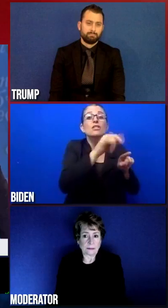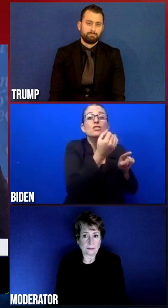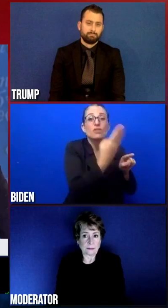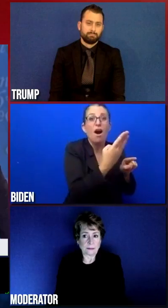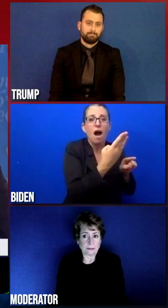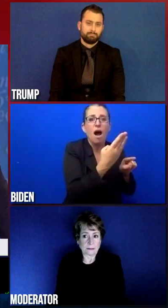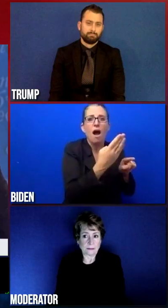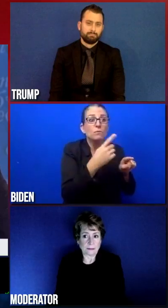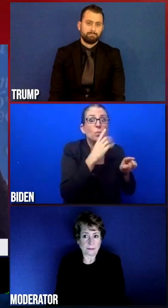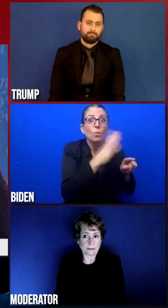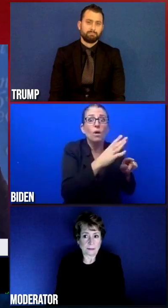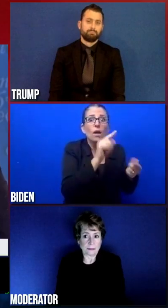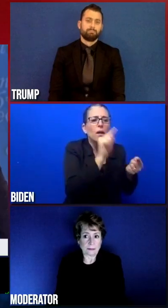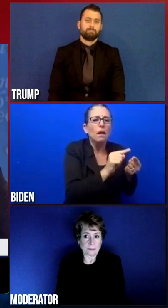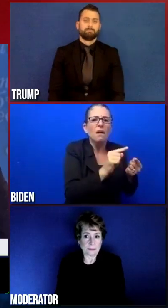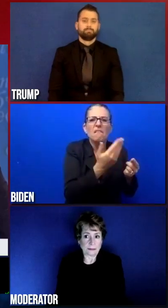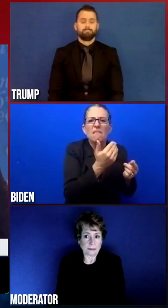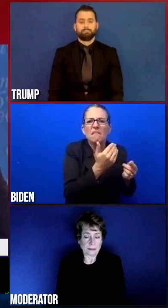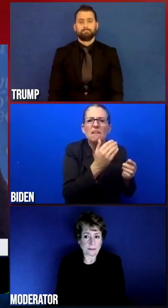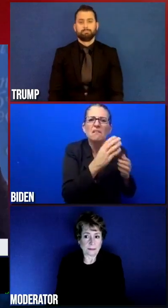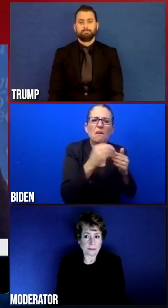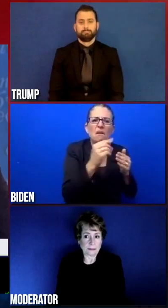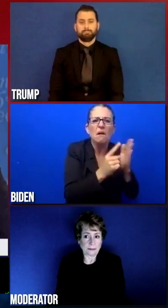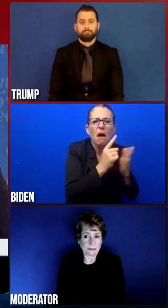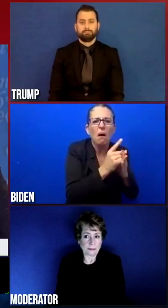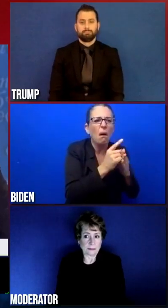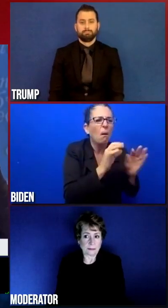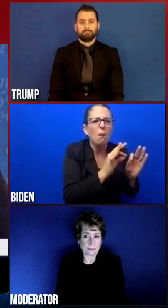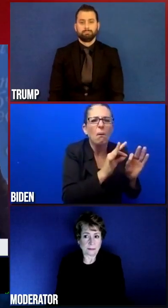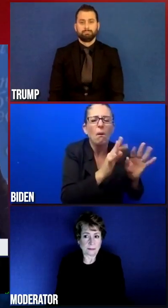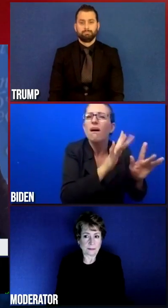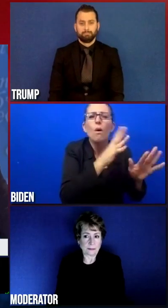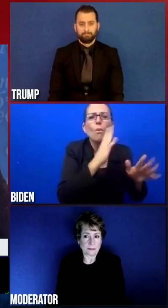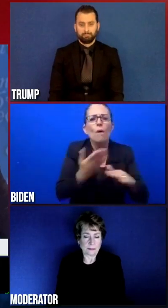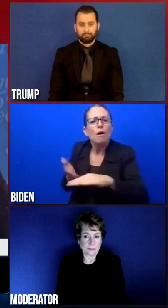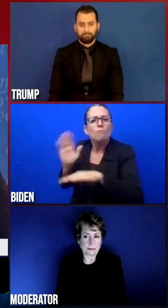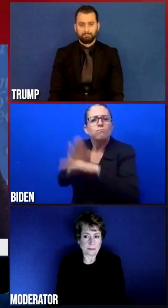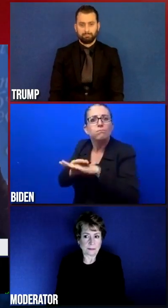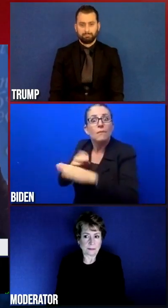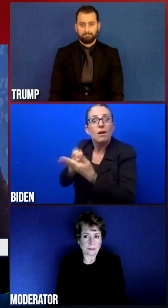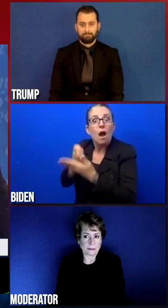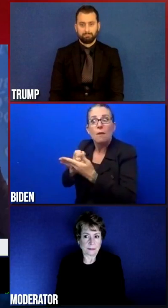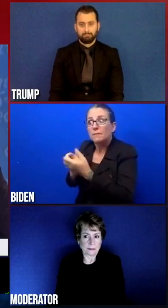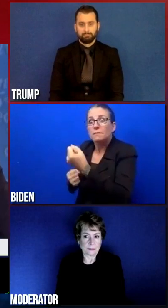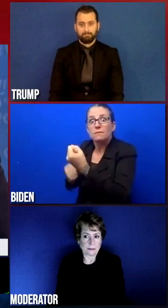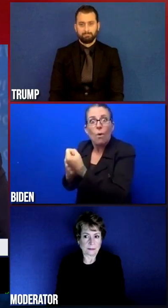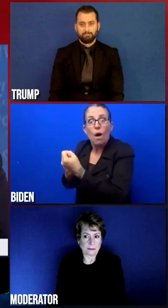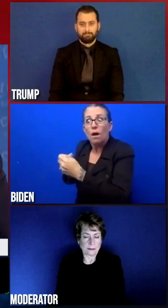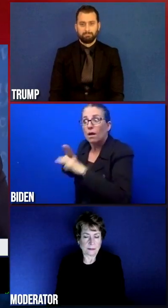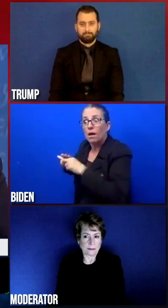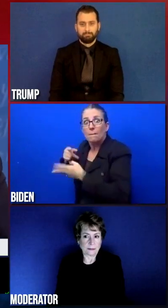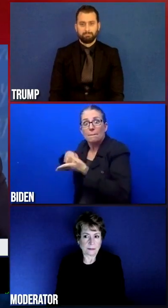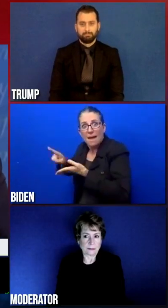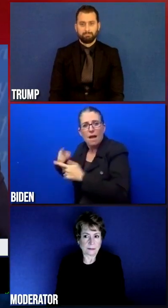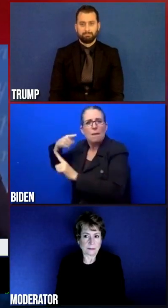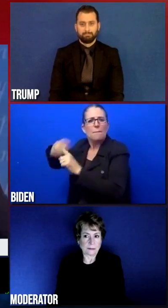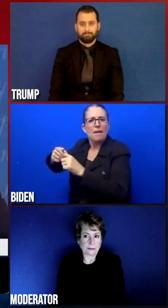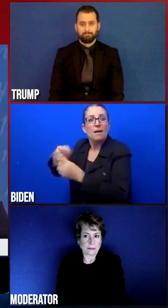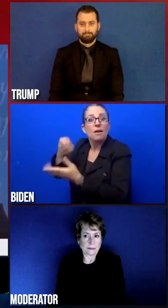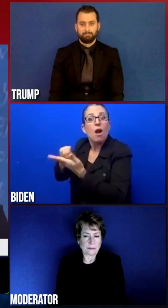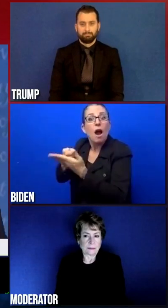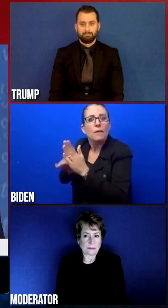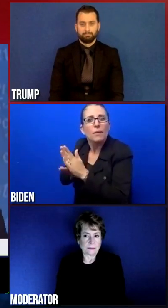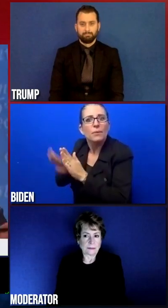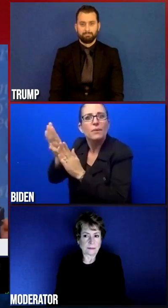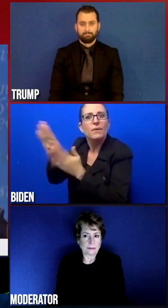is green. And the first thing I will do, I will rejoin the Paris Accord. I will join the Paris Accord because with us out of it, look what's